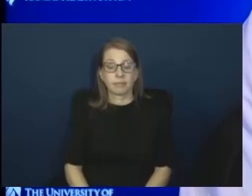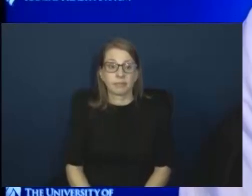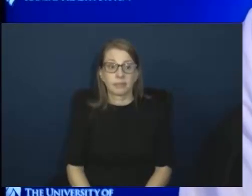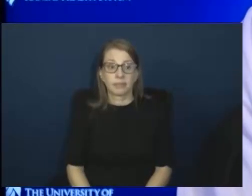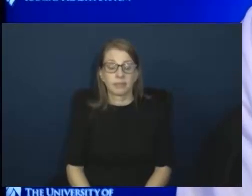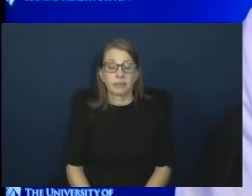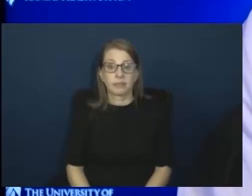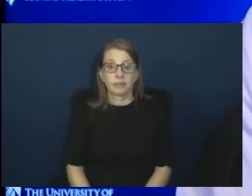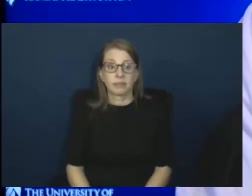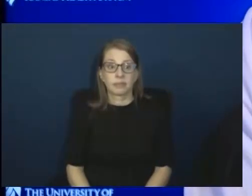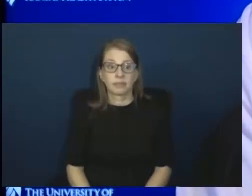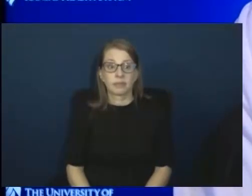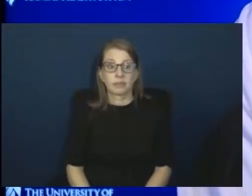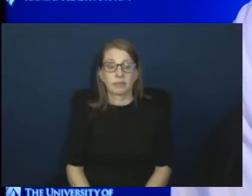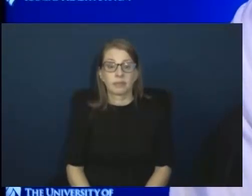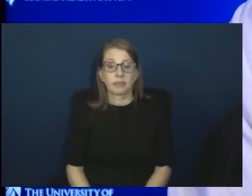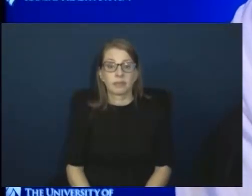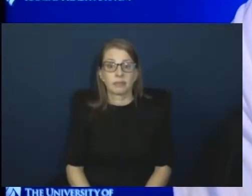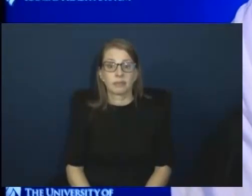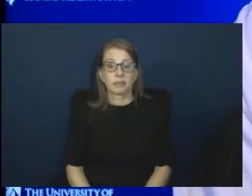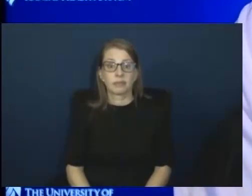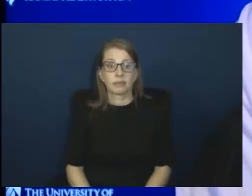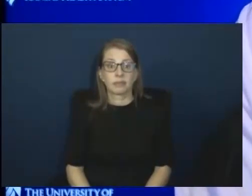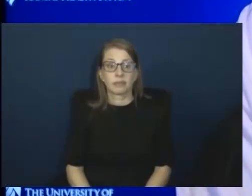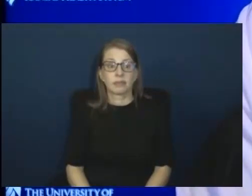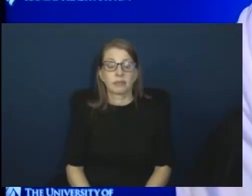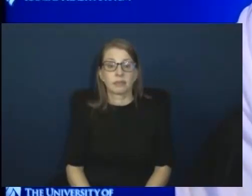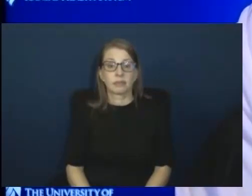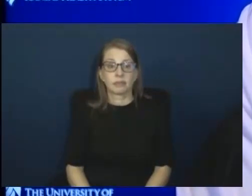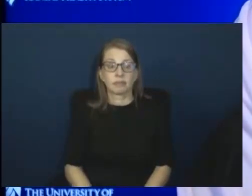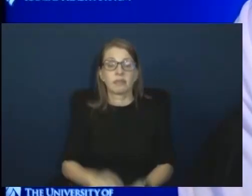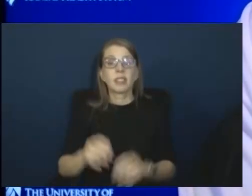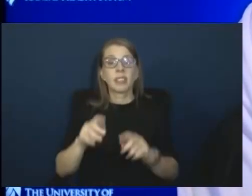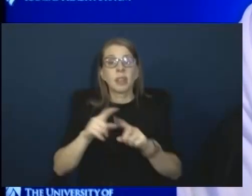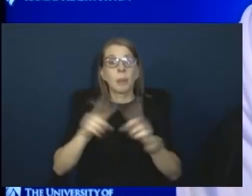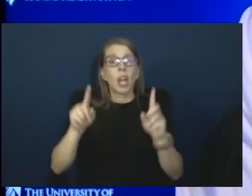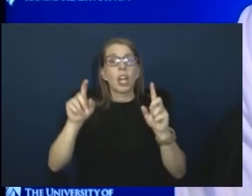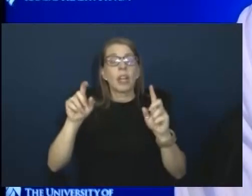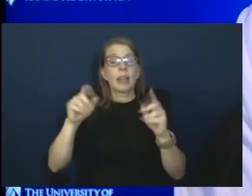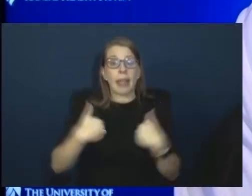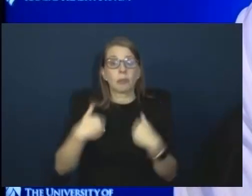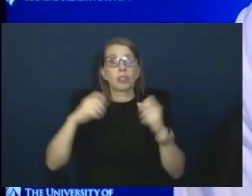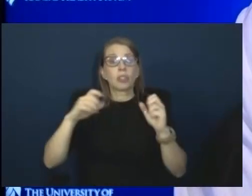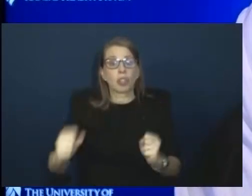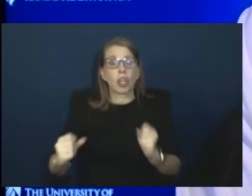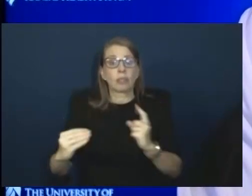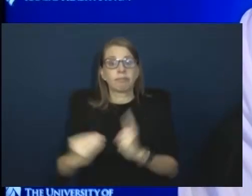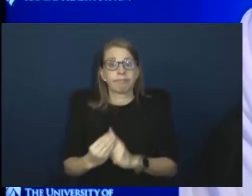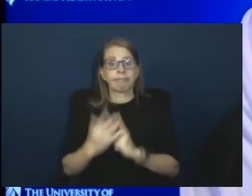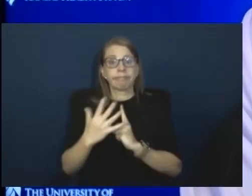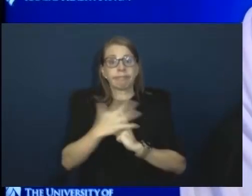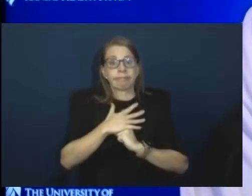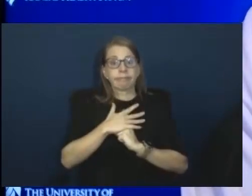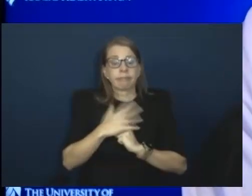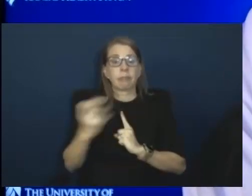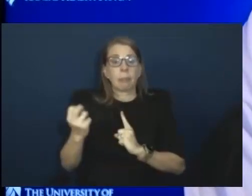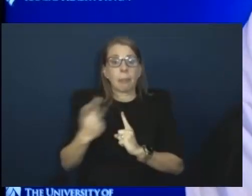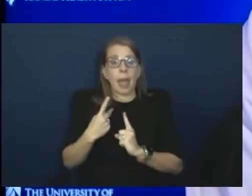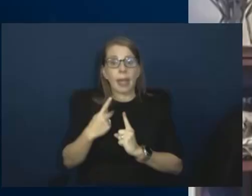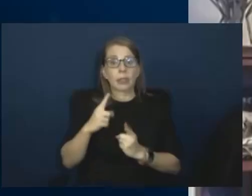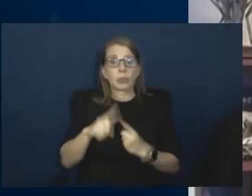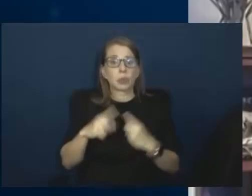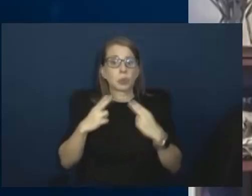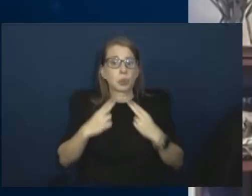further, backspill events back to the human population from those animals. That's always a viable mechanism as